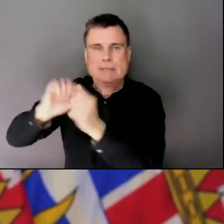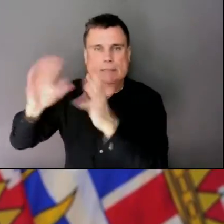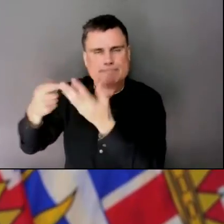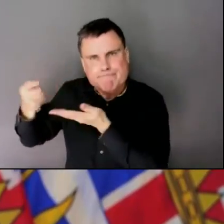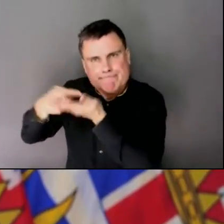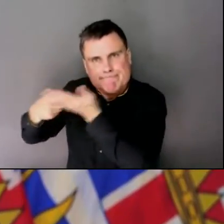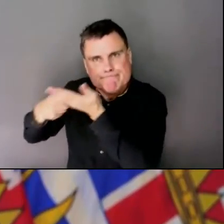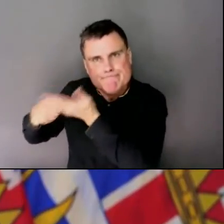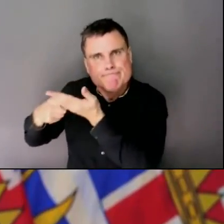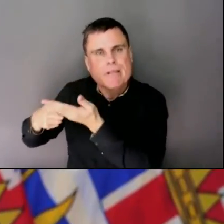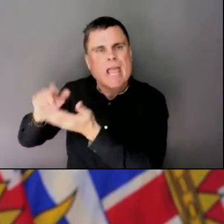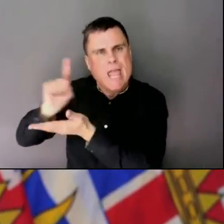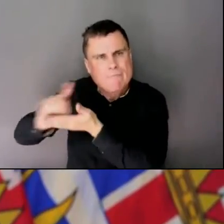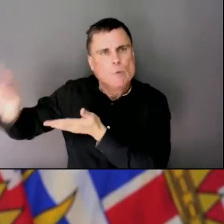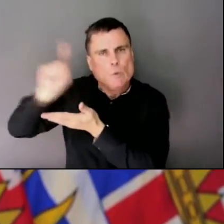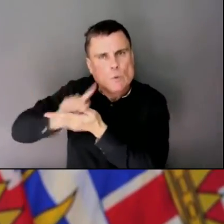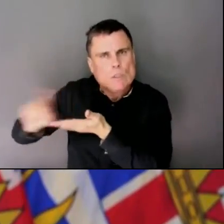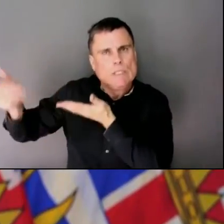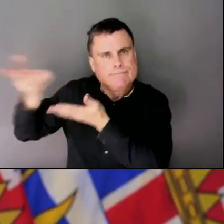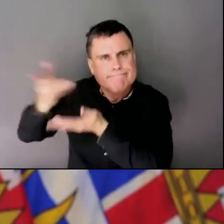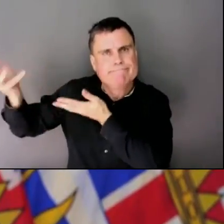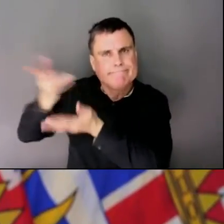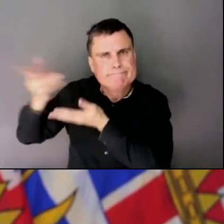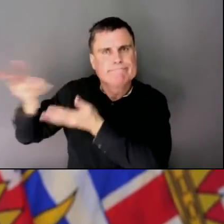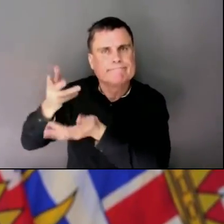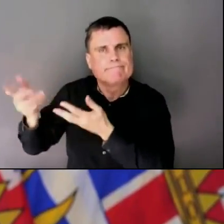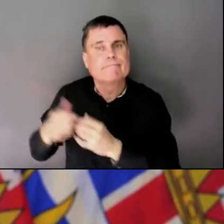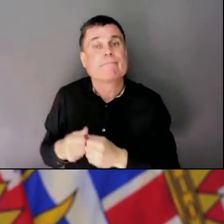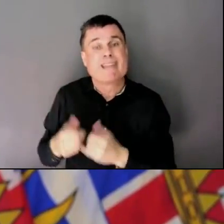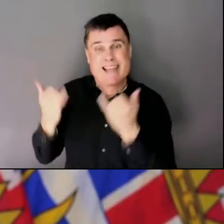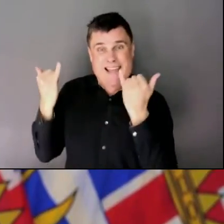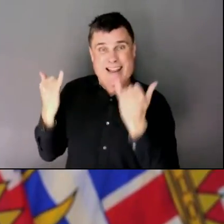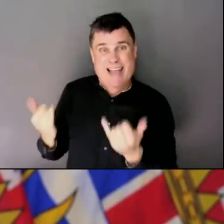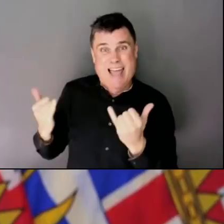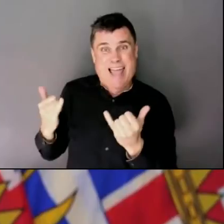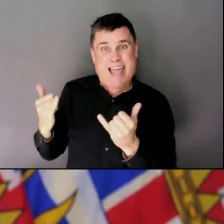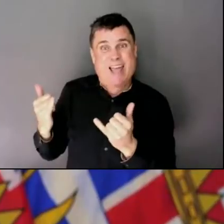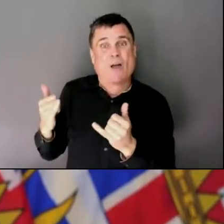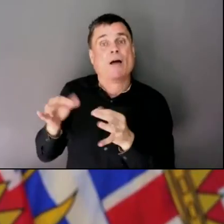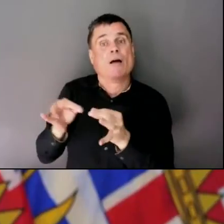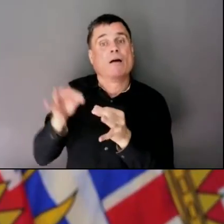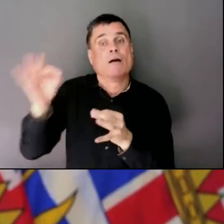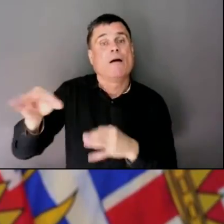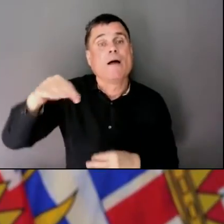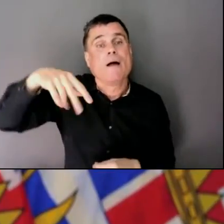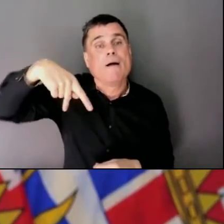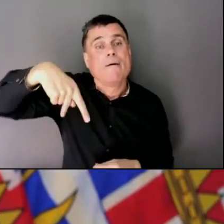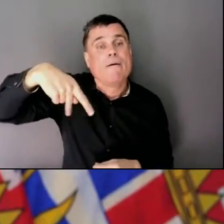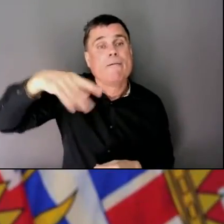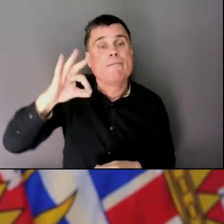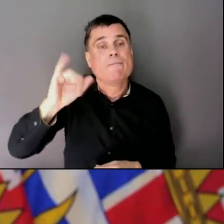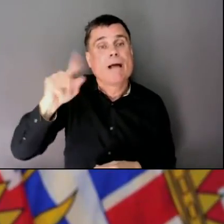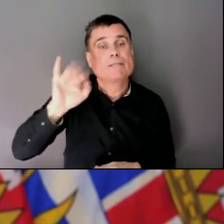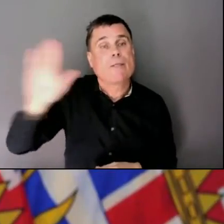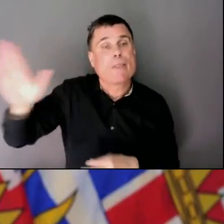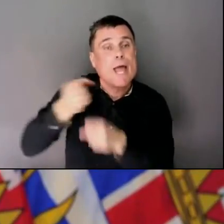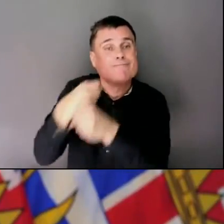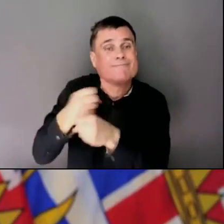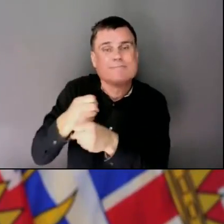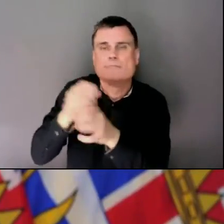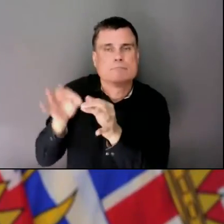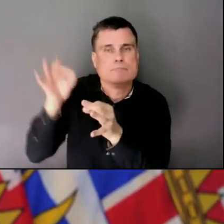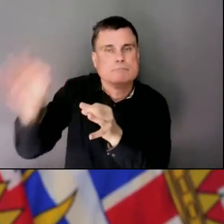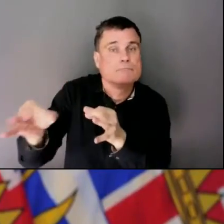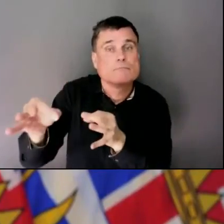course the fact that some of the Pfizer vaccine has been delayed made that a more urgent question. My counterparts